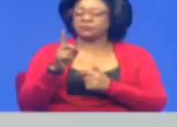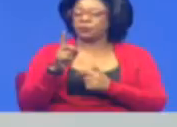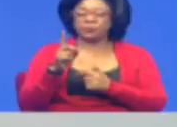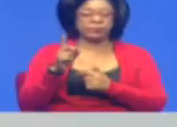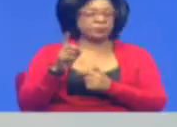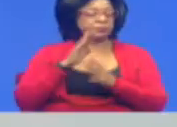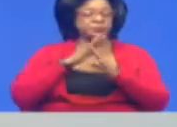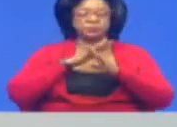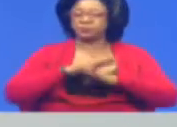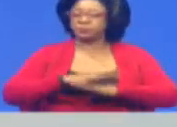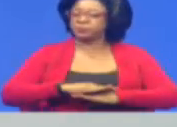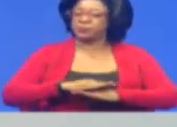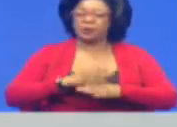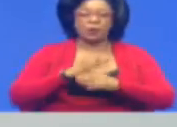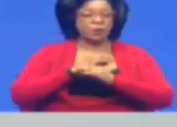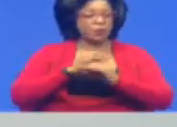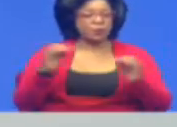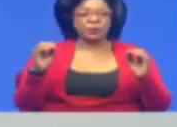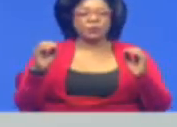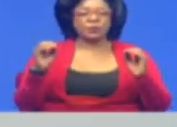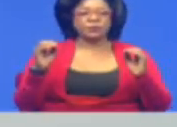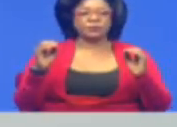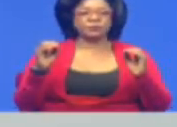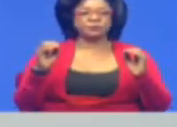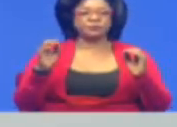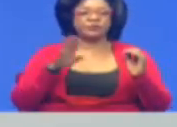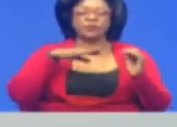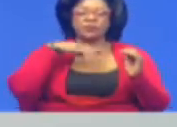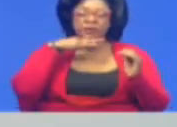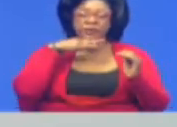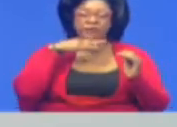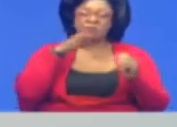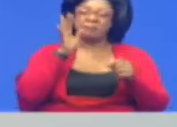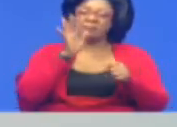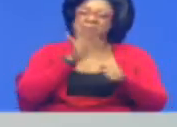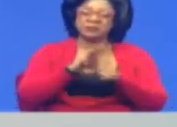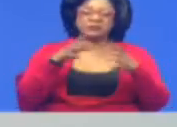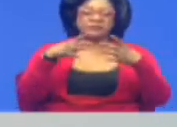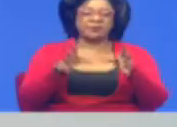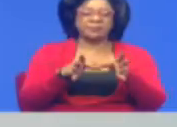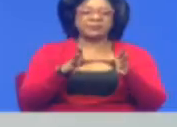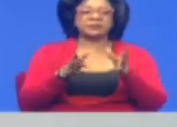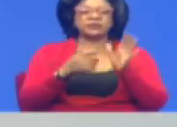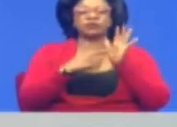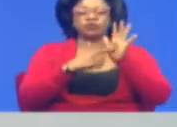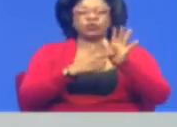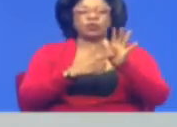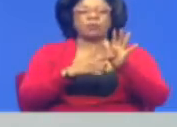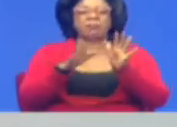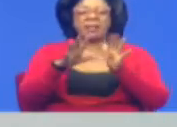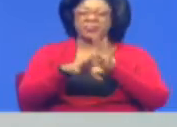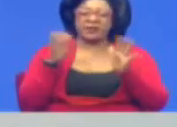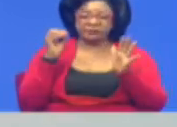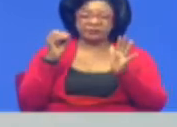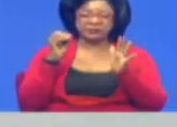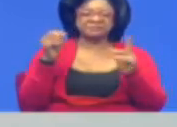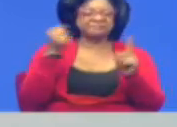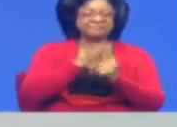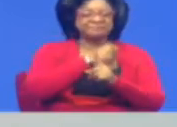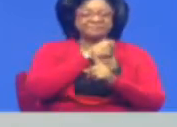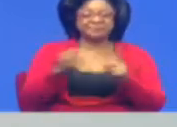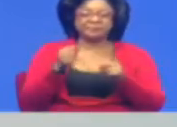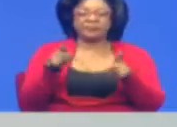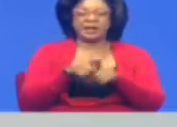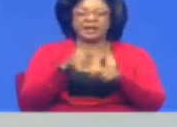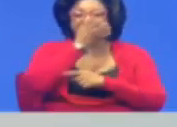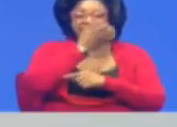departed. The sting of death for many families is amplified by the theft, the vandalism, and the neglect